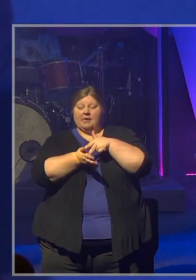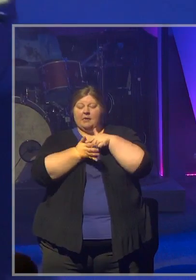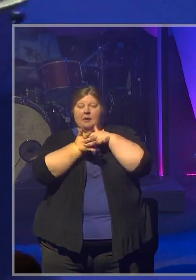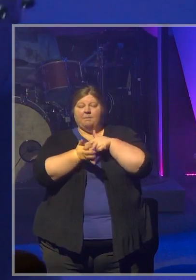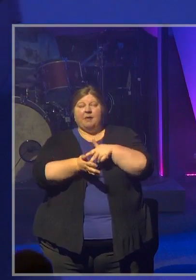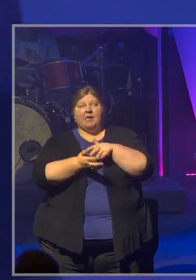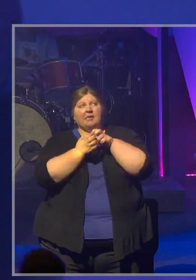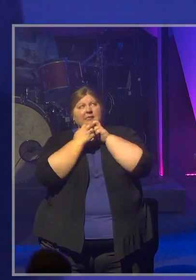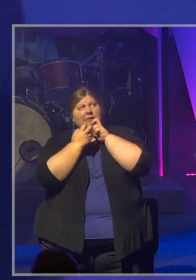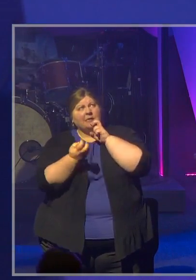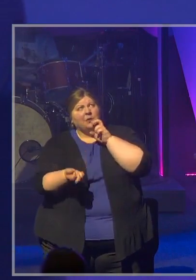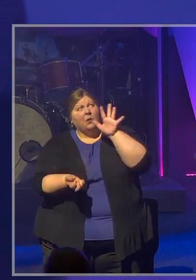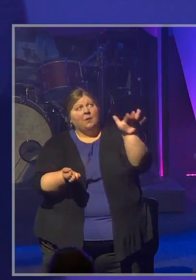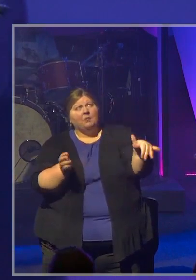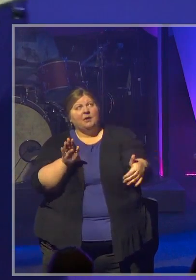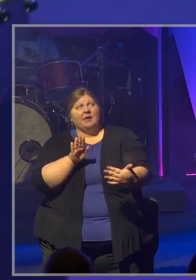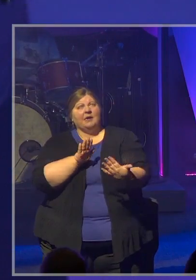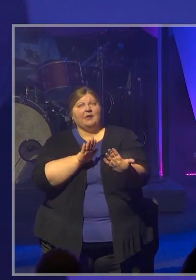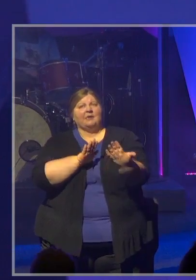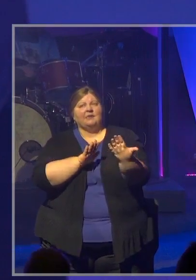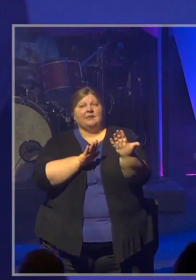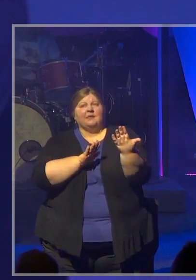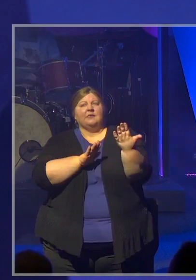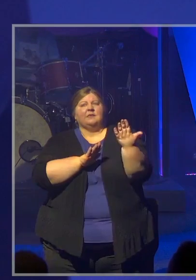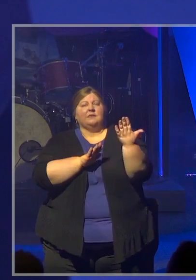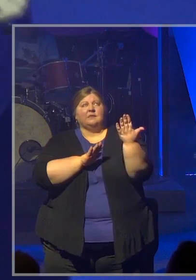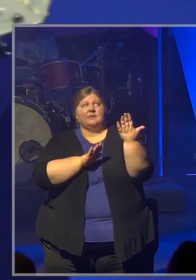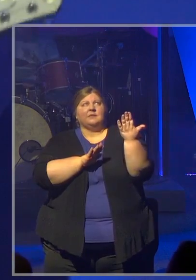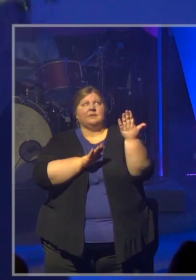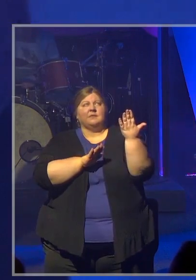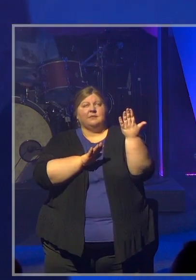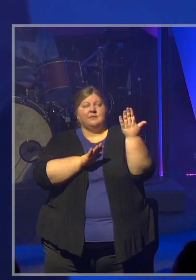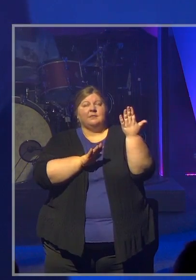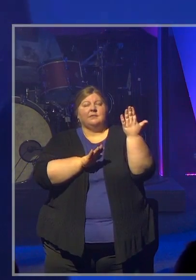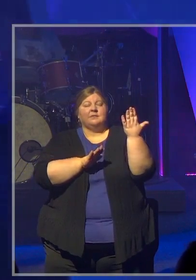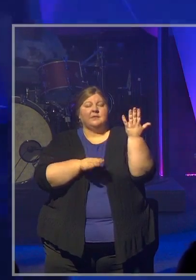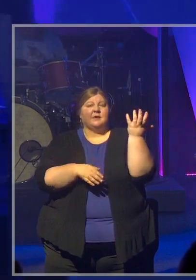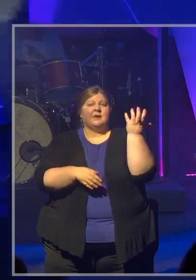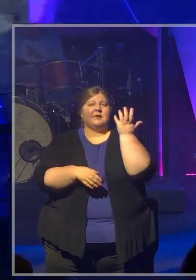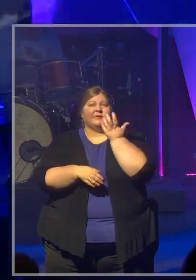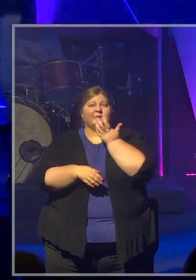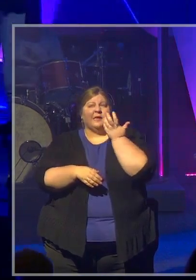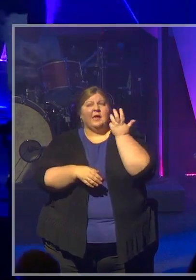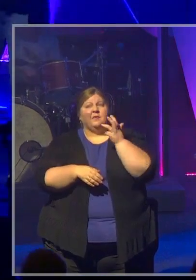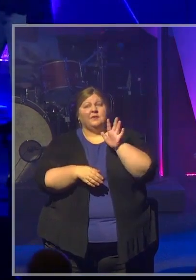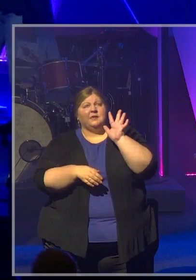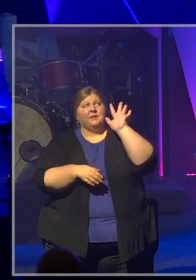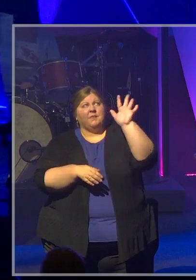Thank you.